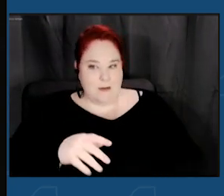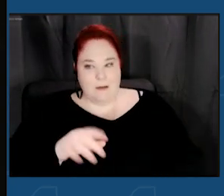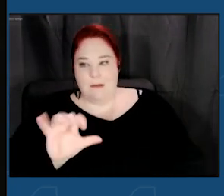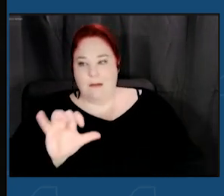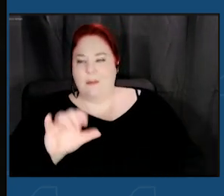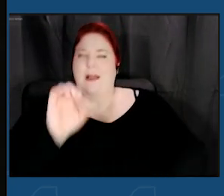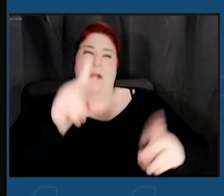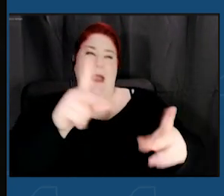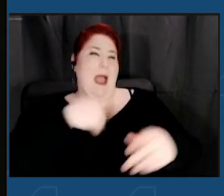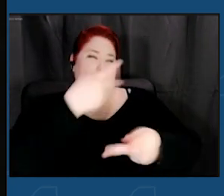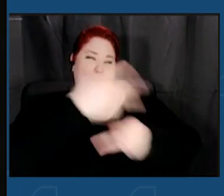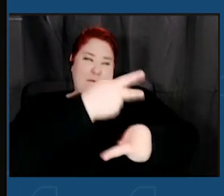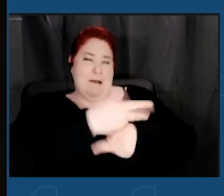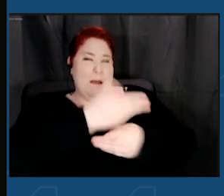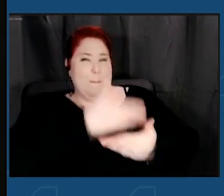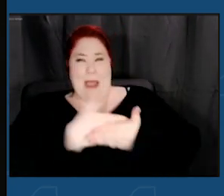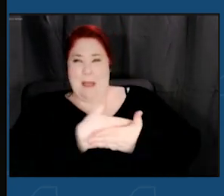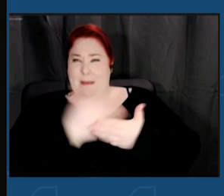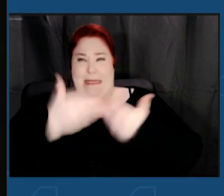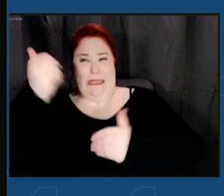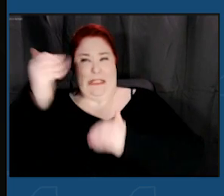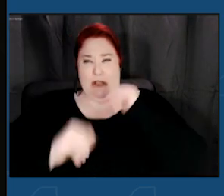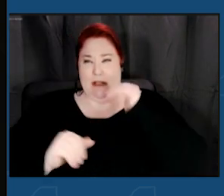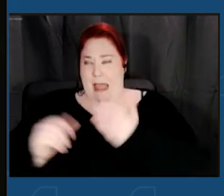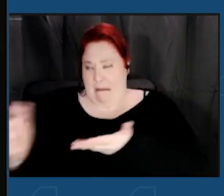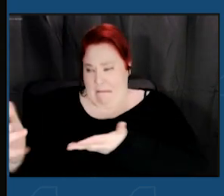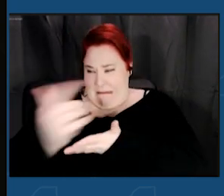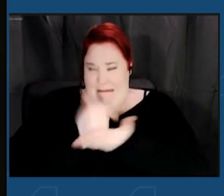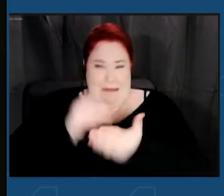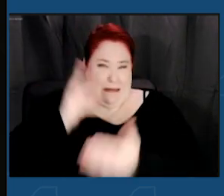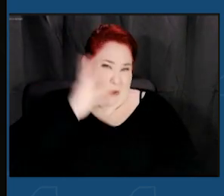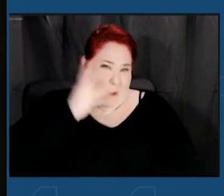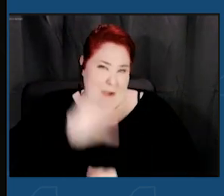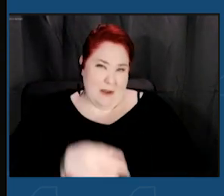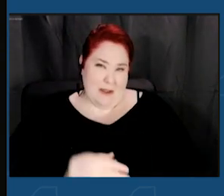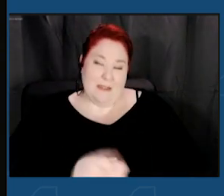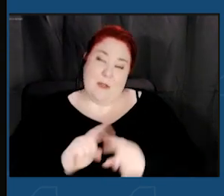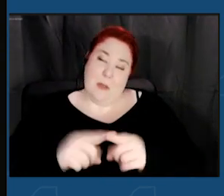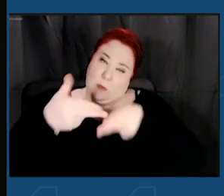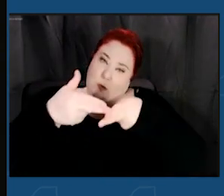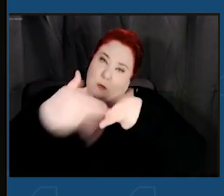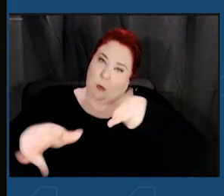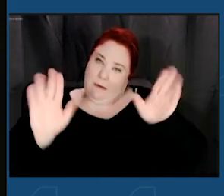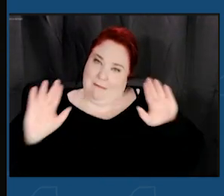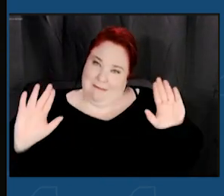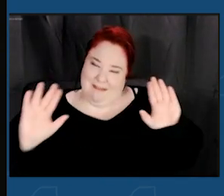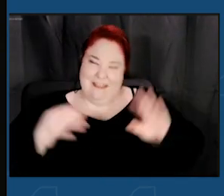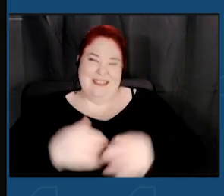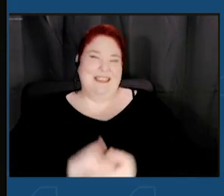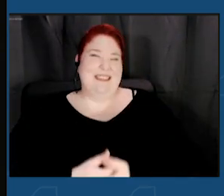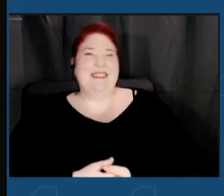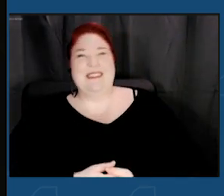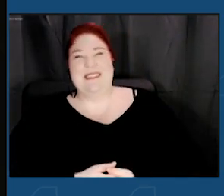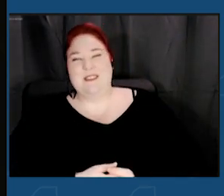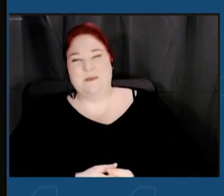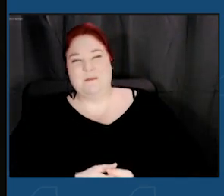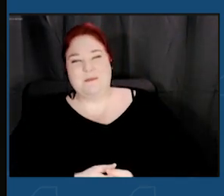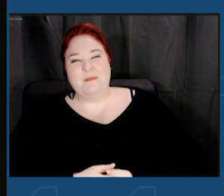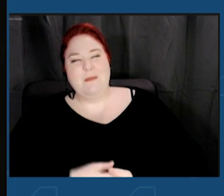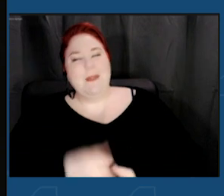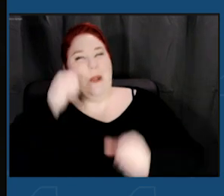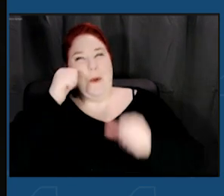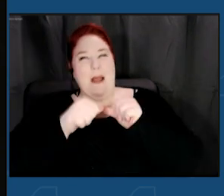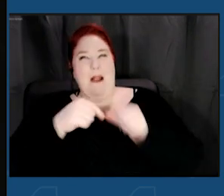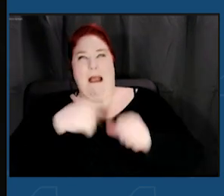got to be a lot easier than this. So that was my career. And one other reminder that I didn't have what it took to be a